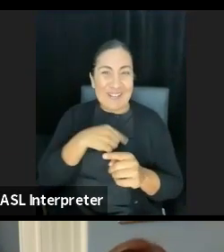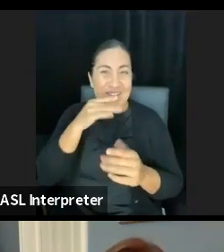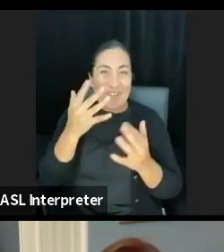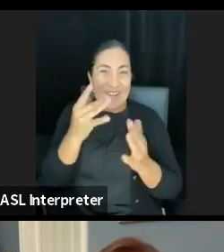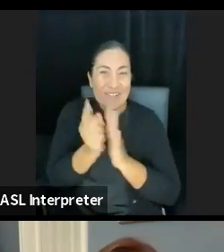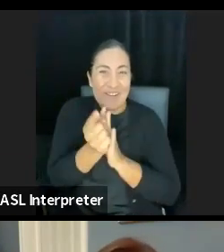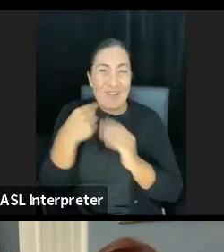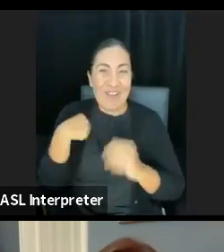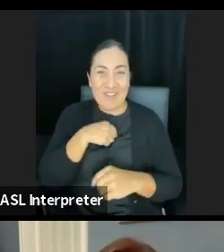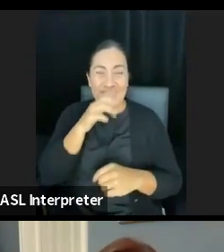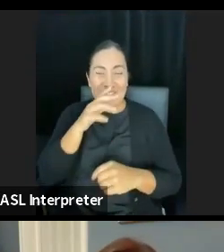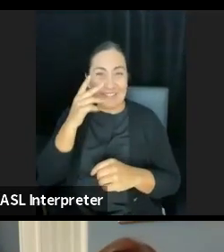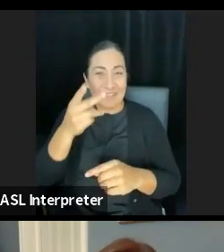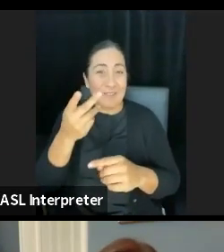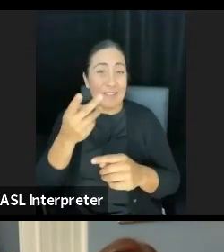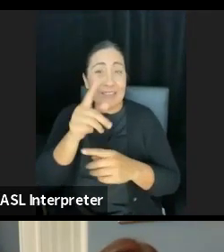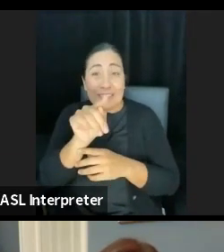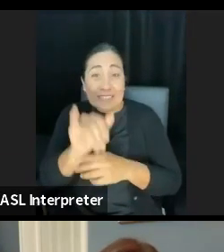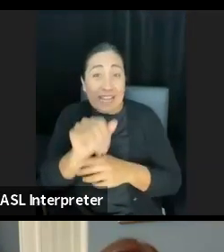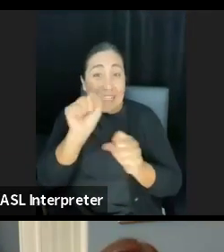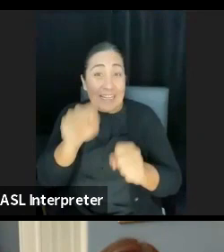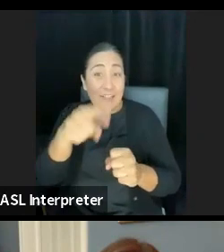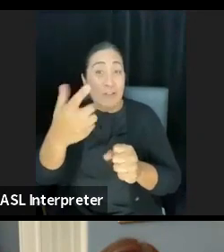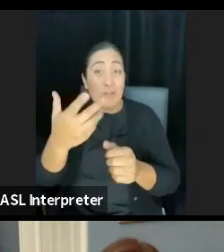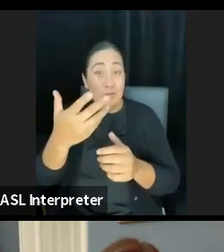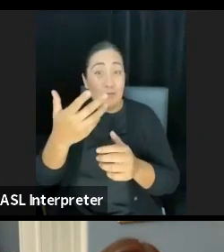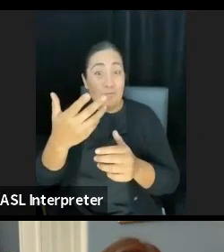out and let us know what is making you proud today?